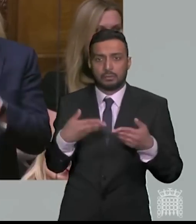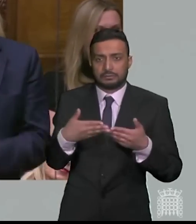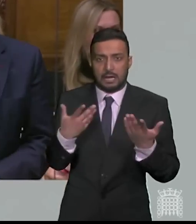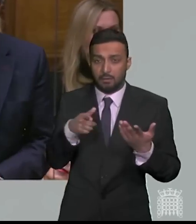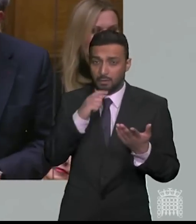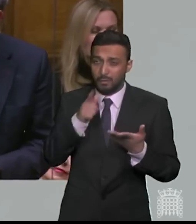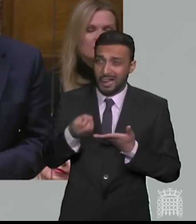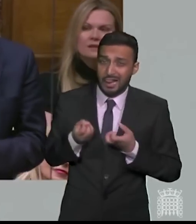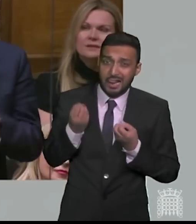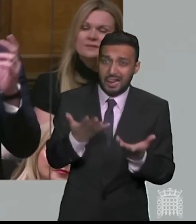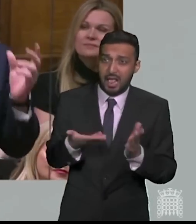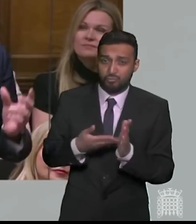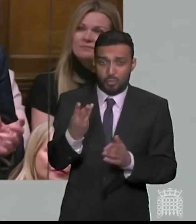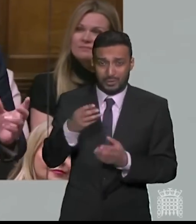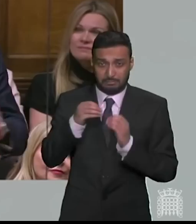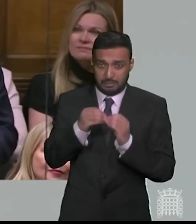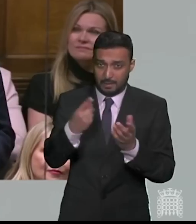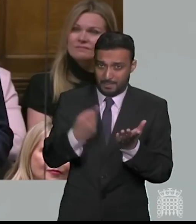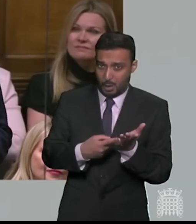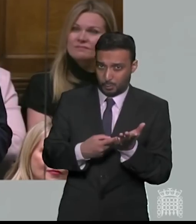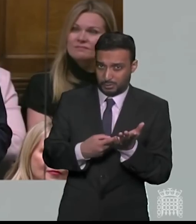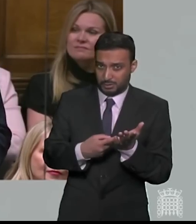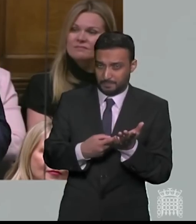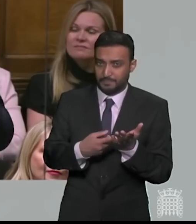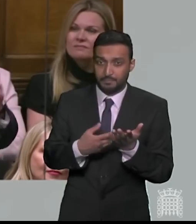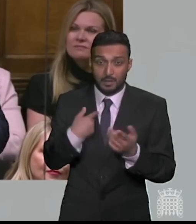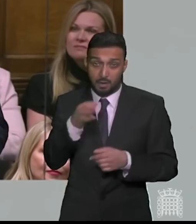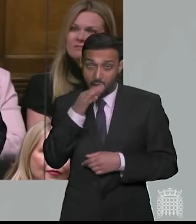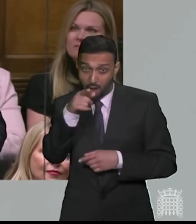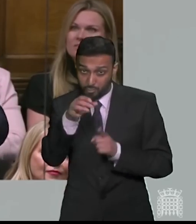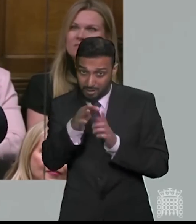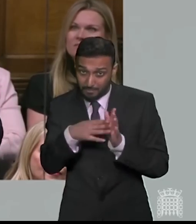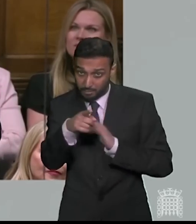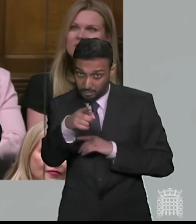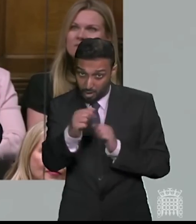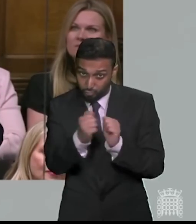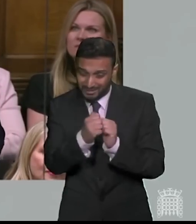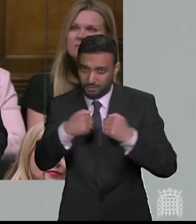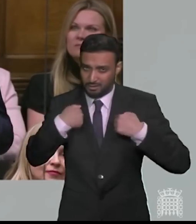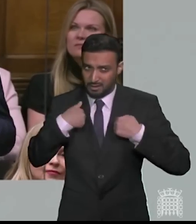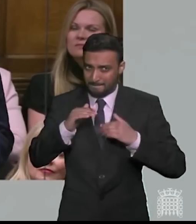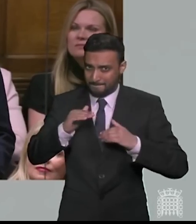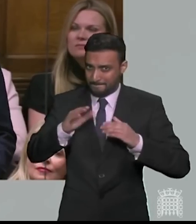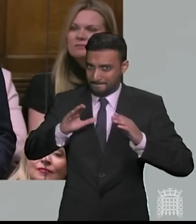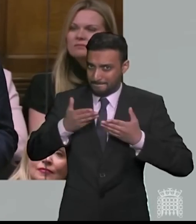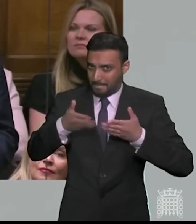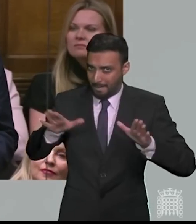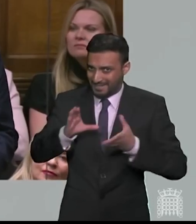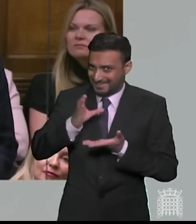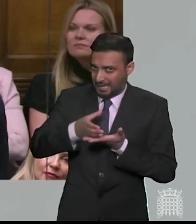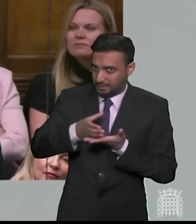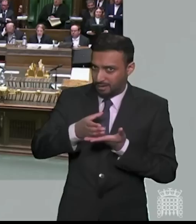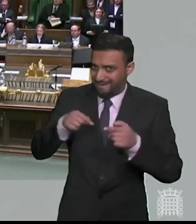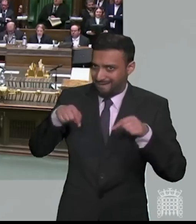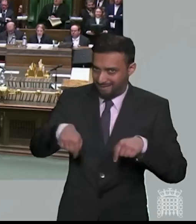Does my right honourable friend agree with the Prime Minister, agree with me, that the public sector are here to serve the public and that the Liberal Democrats aren't